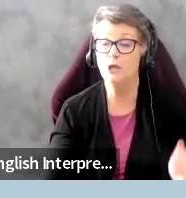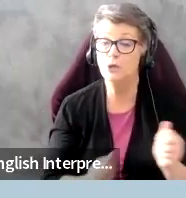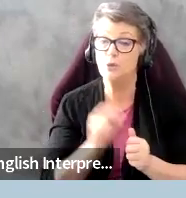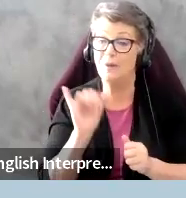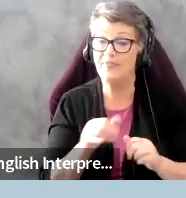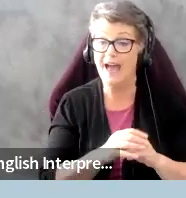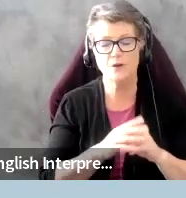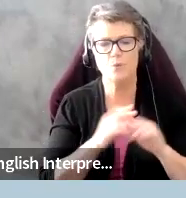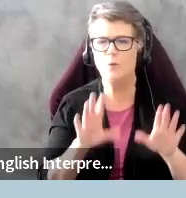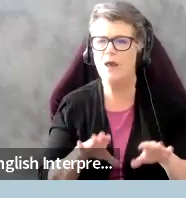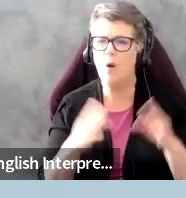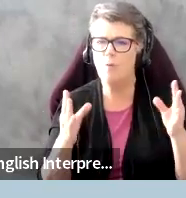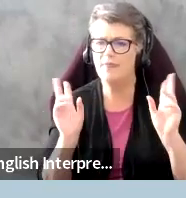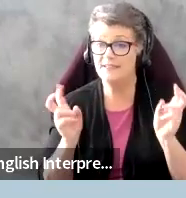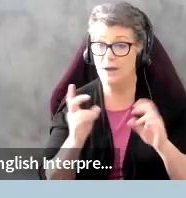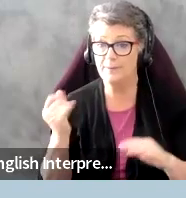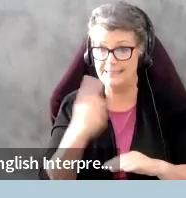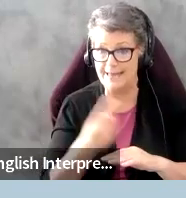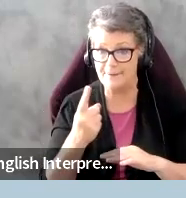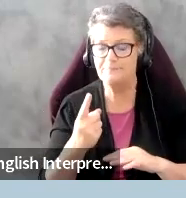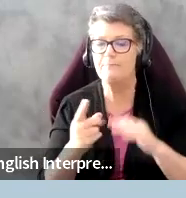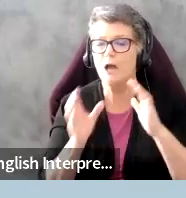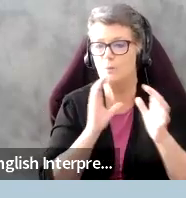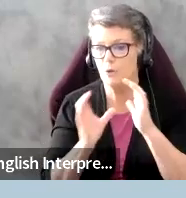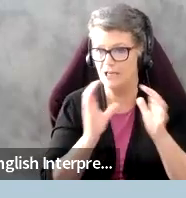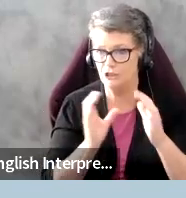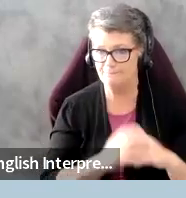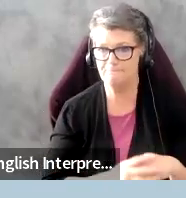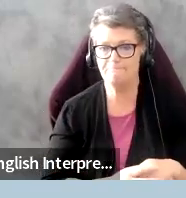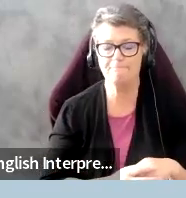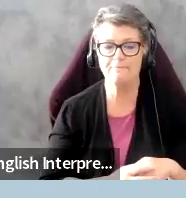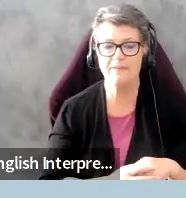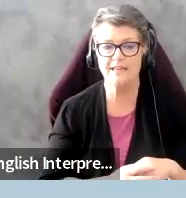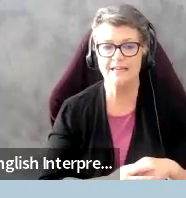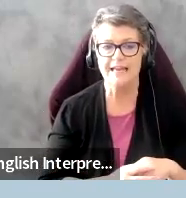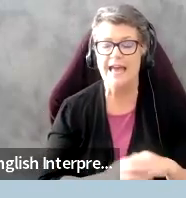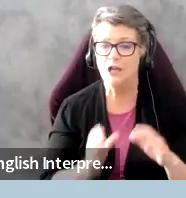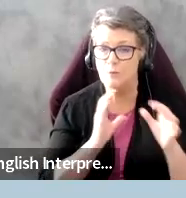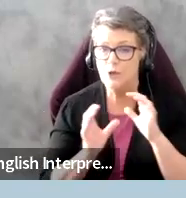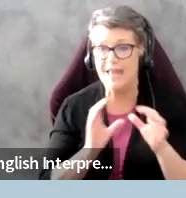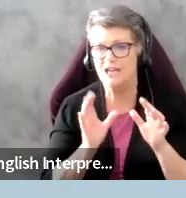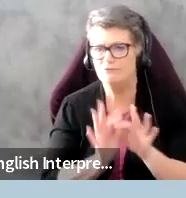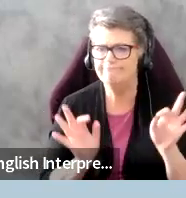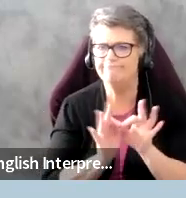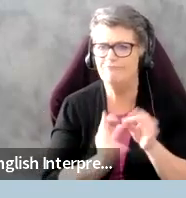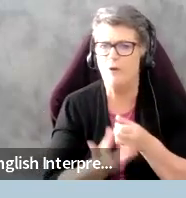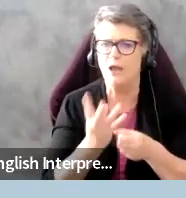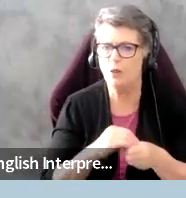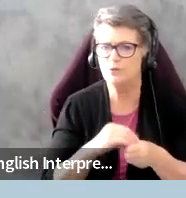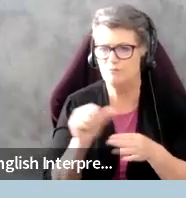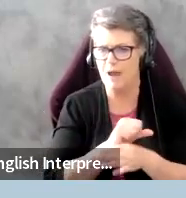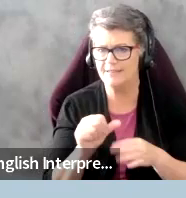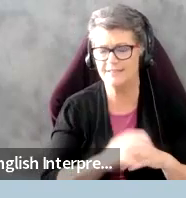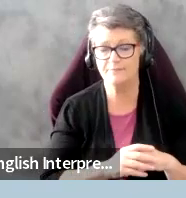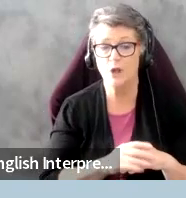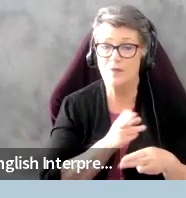want to open our topic today on communication as a key for inclusive practices with a very